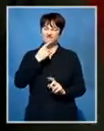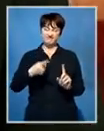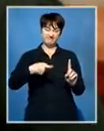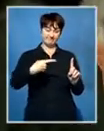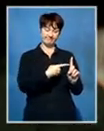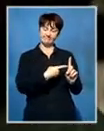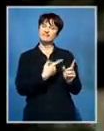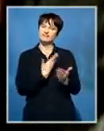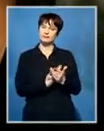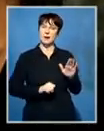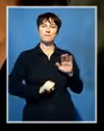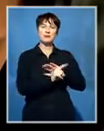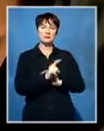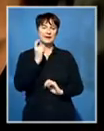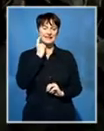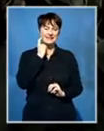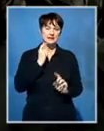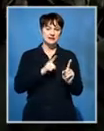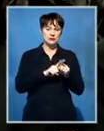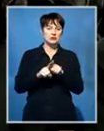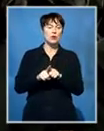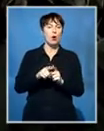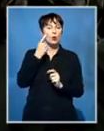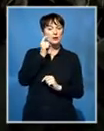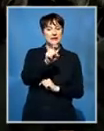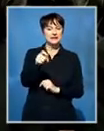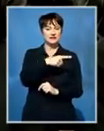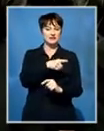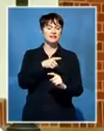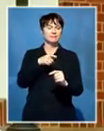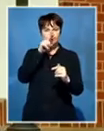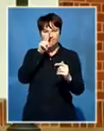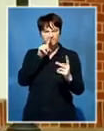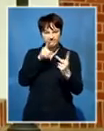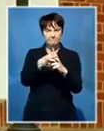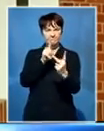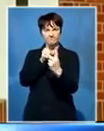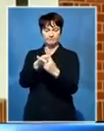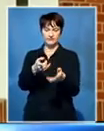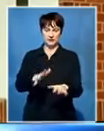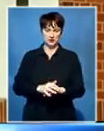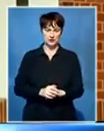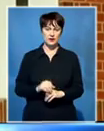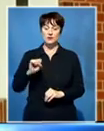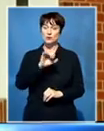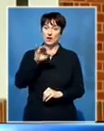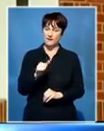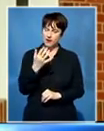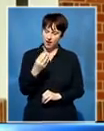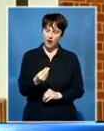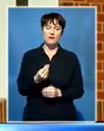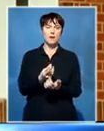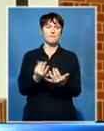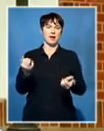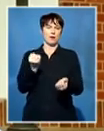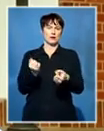claimed Panayiotou had already tampered with evidence and interfered with witnesses. There's an increase of femicide cases in South Africa, and this is